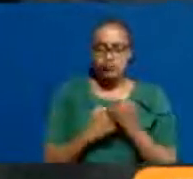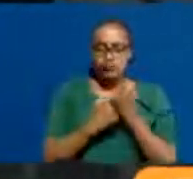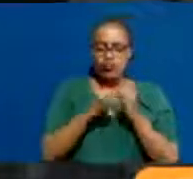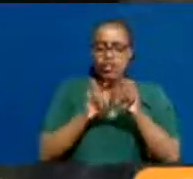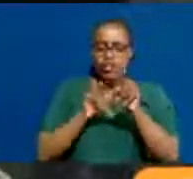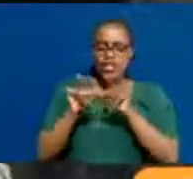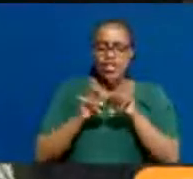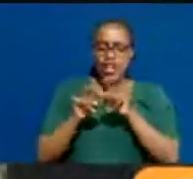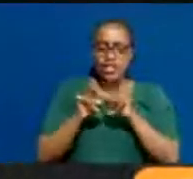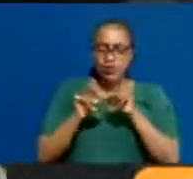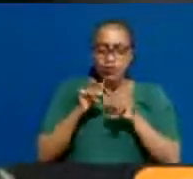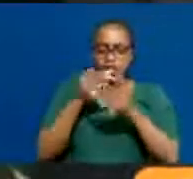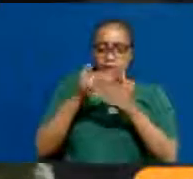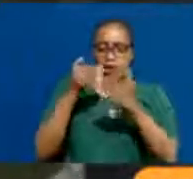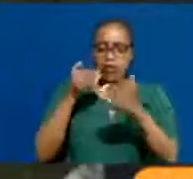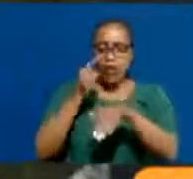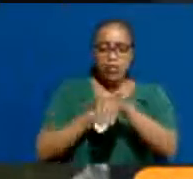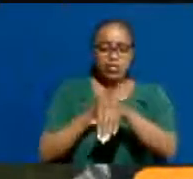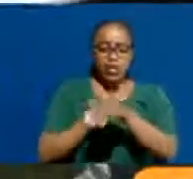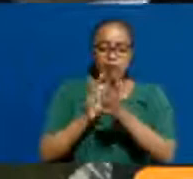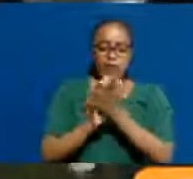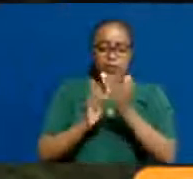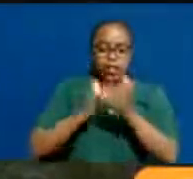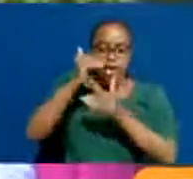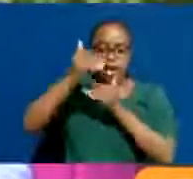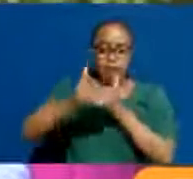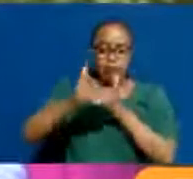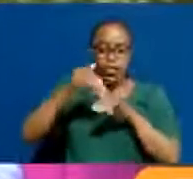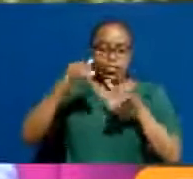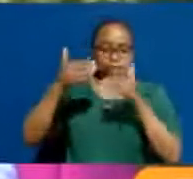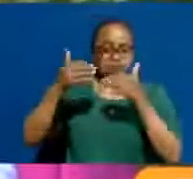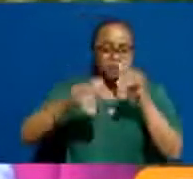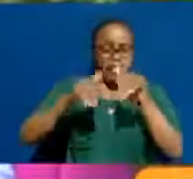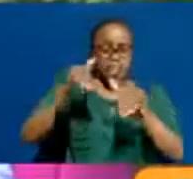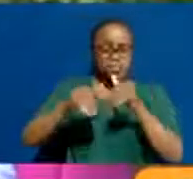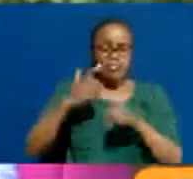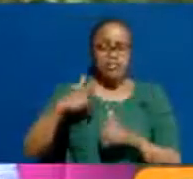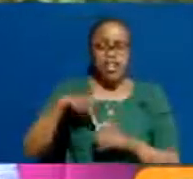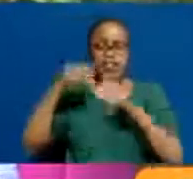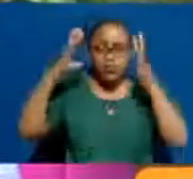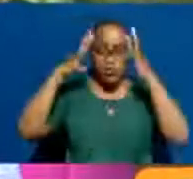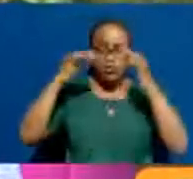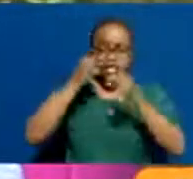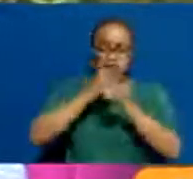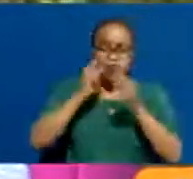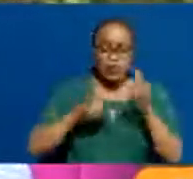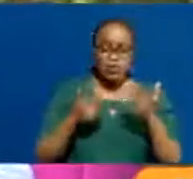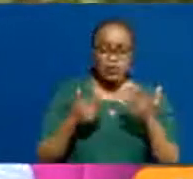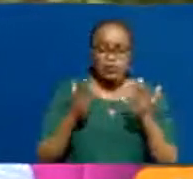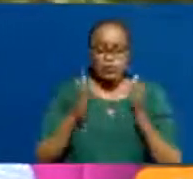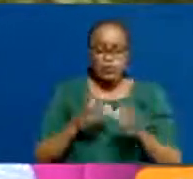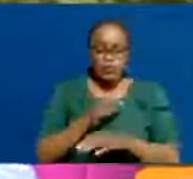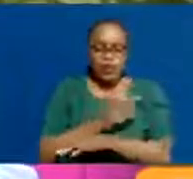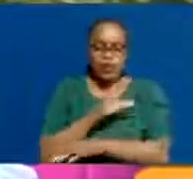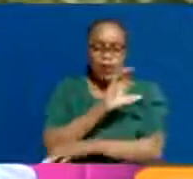transport logistics before, during and after the polls. We decided to do personal empowerment so